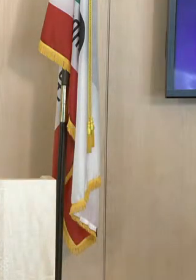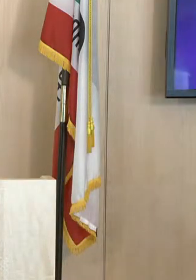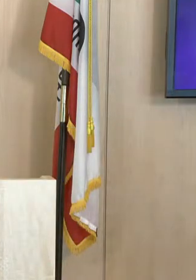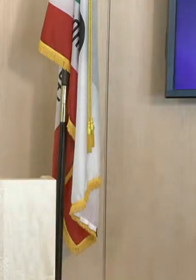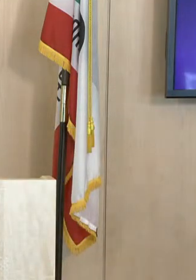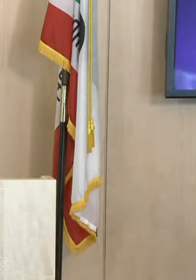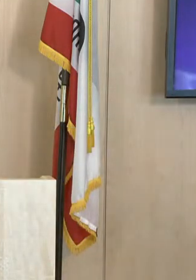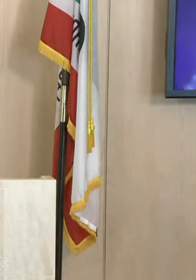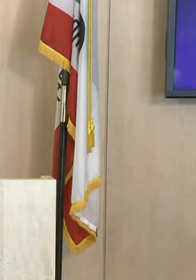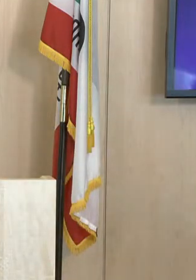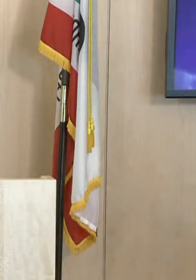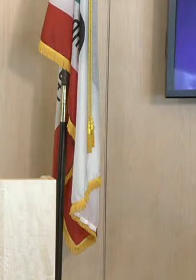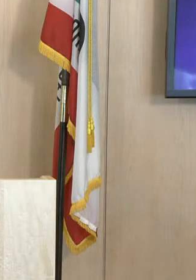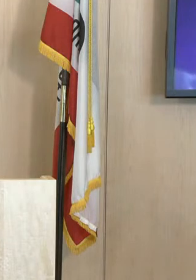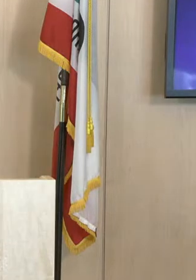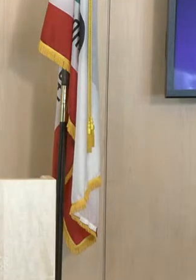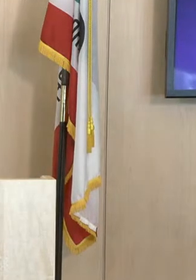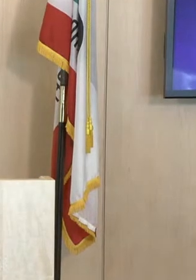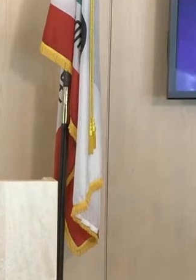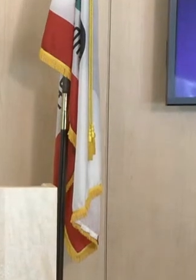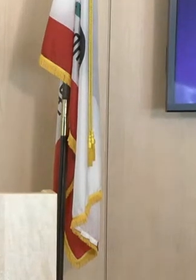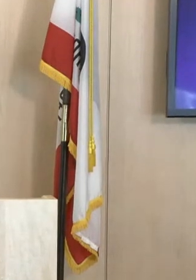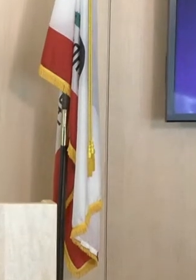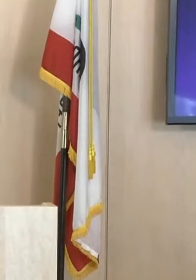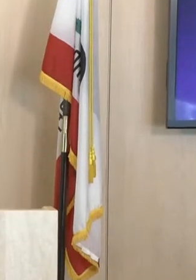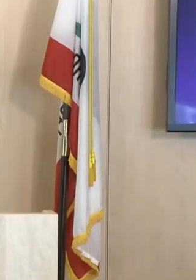We'll go straight to the questions.